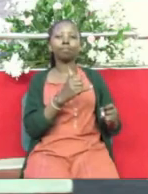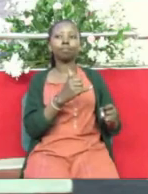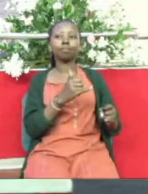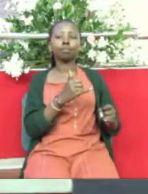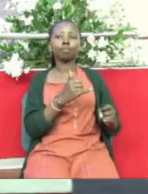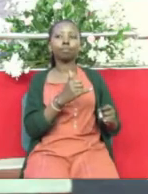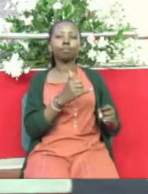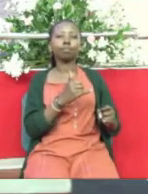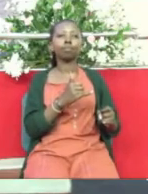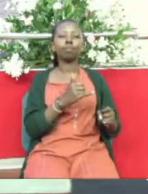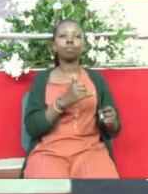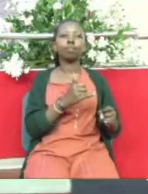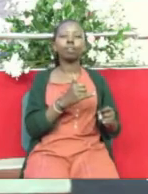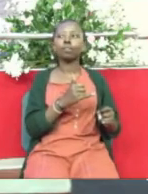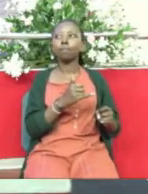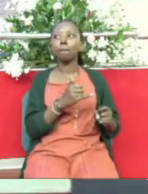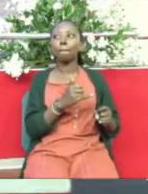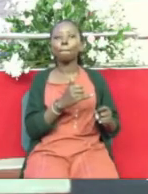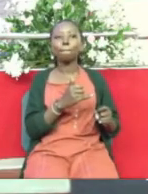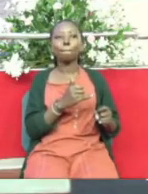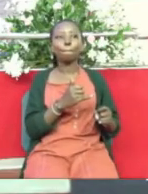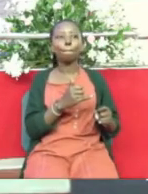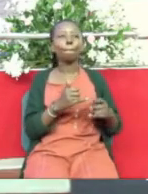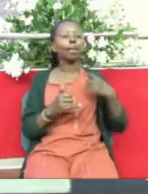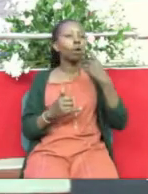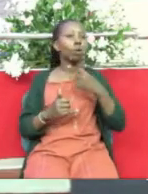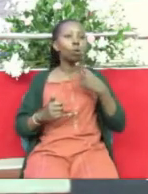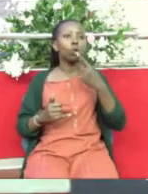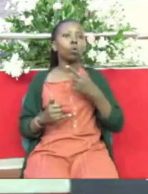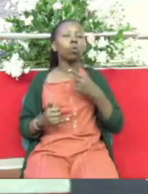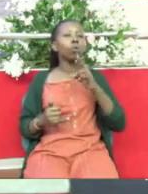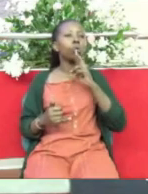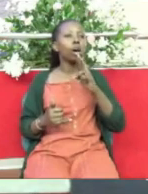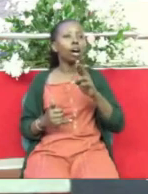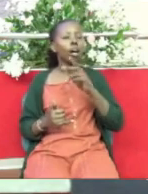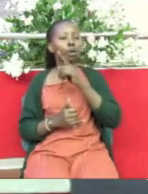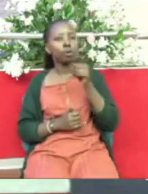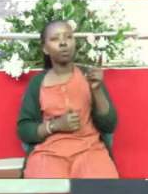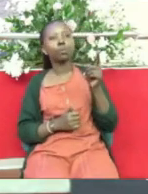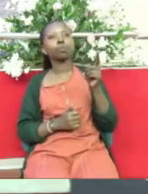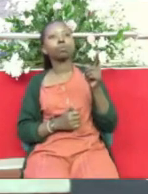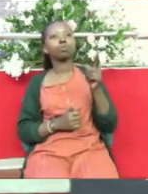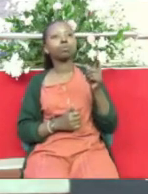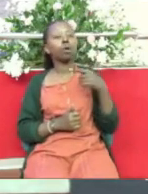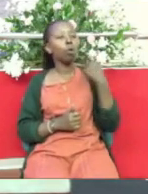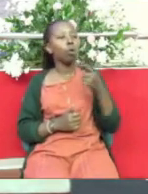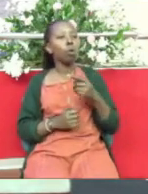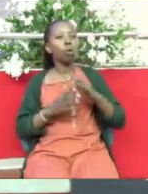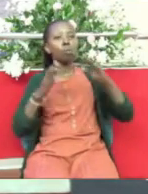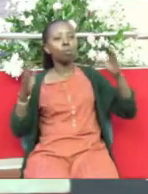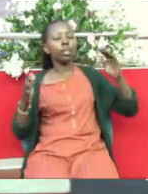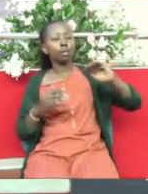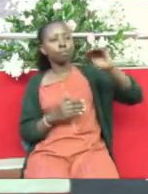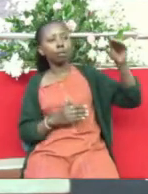that we can pray. Who are you? Wewe ni nani? O great mountain. Mlima